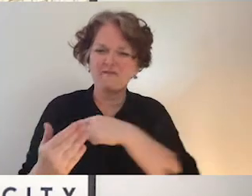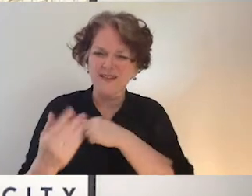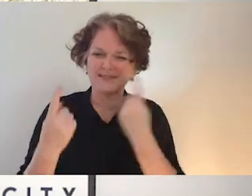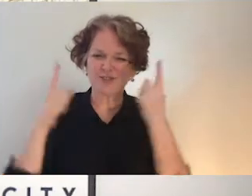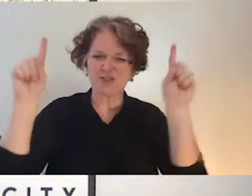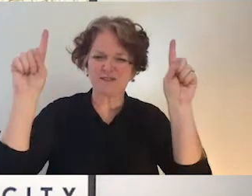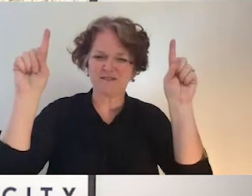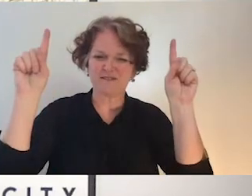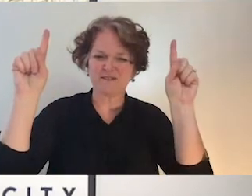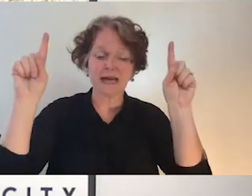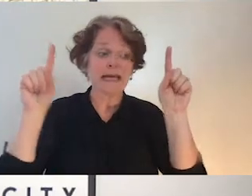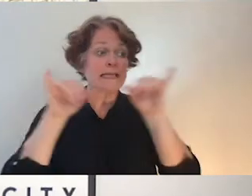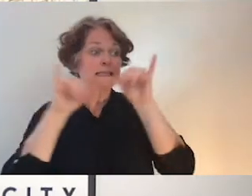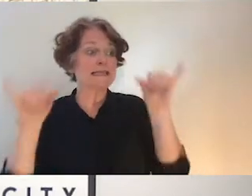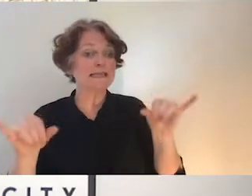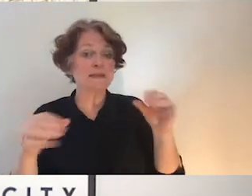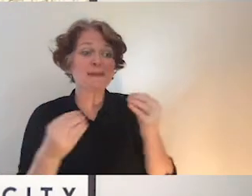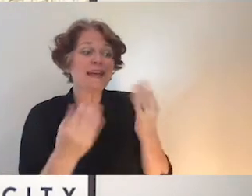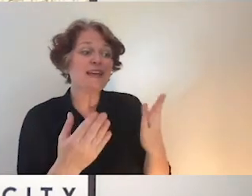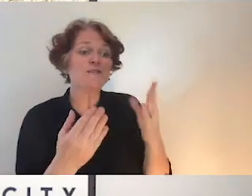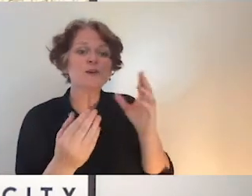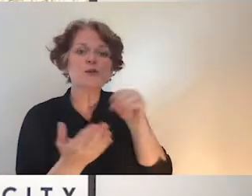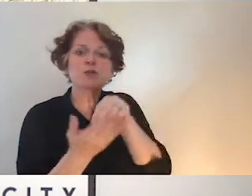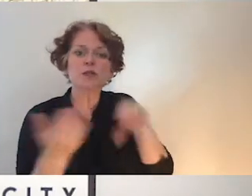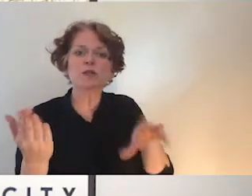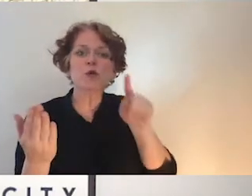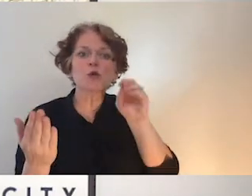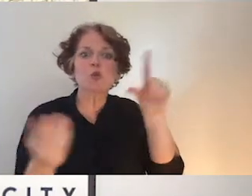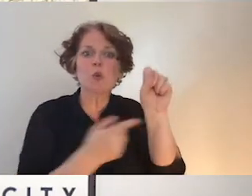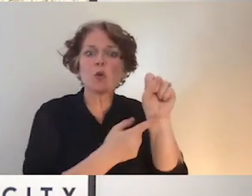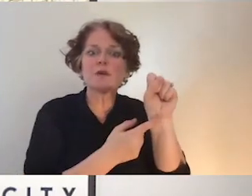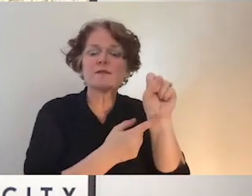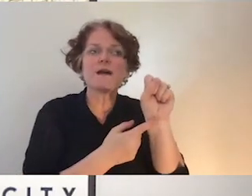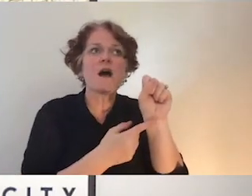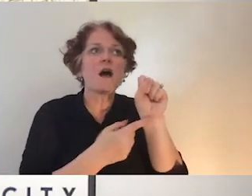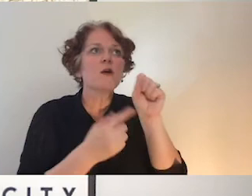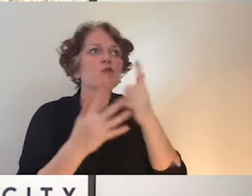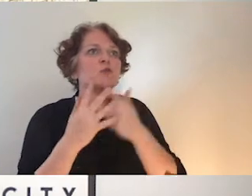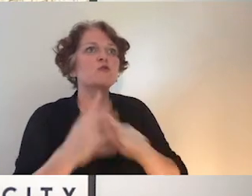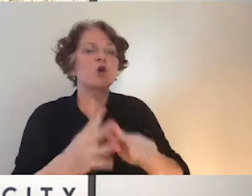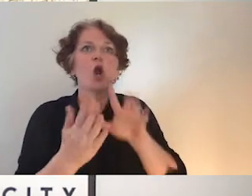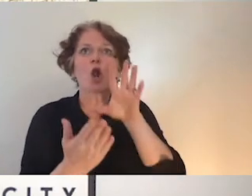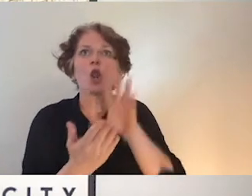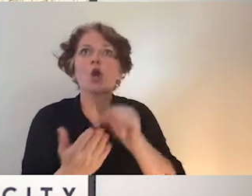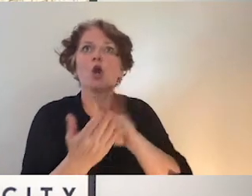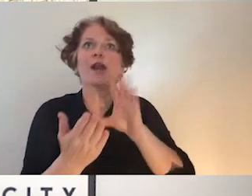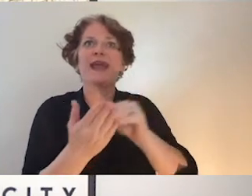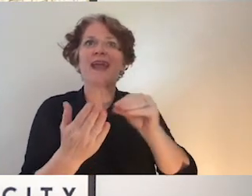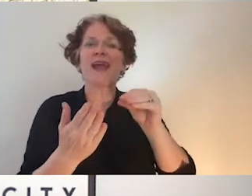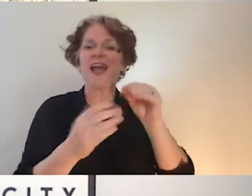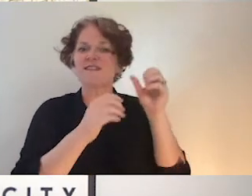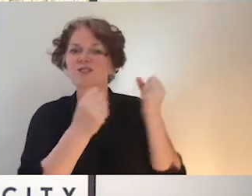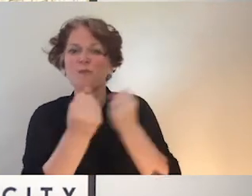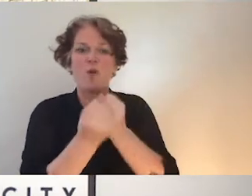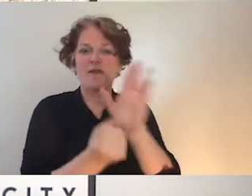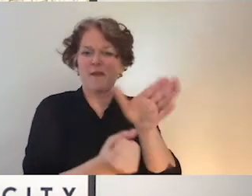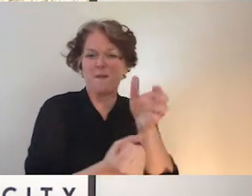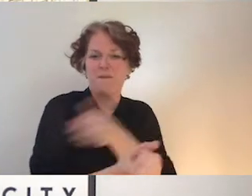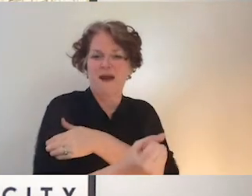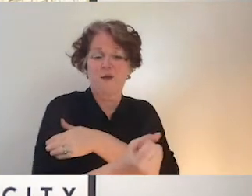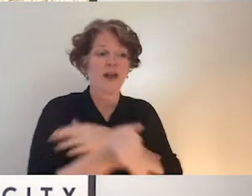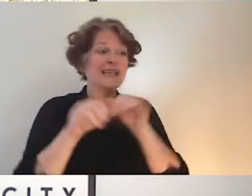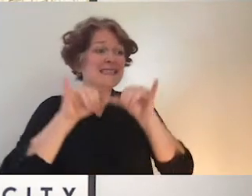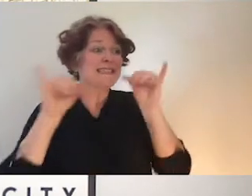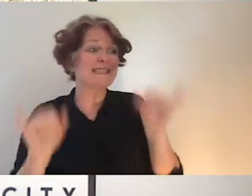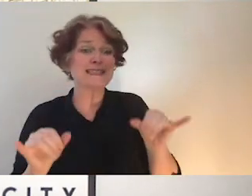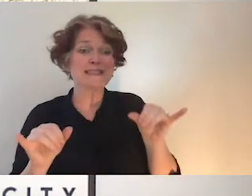can thrive. A system that gives students the tools to unlock their potential and unleash their power. A system